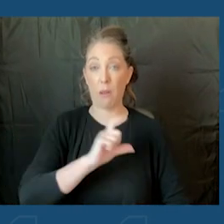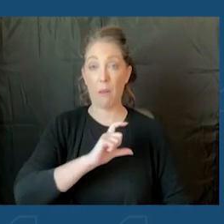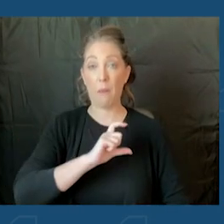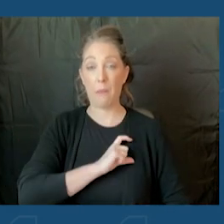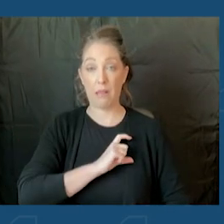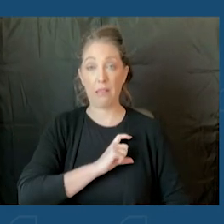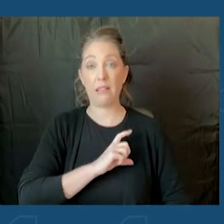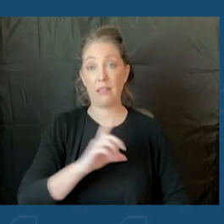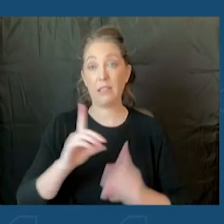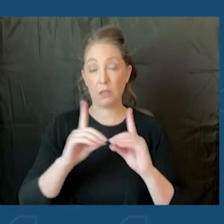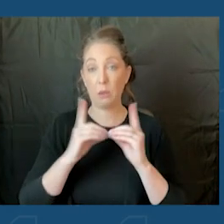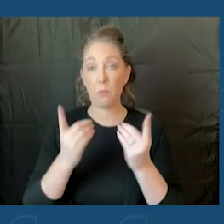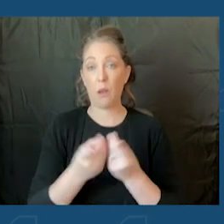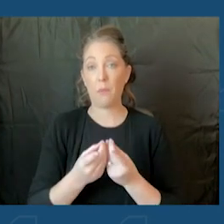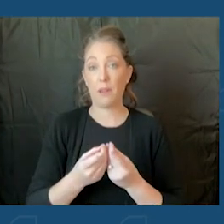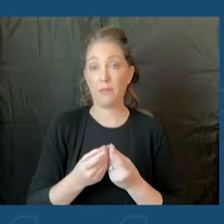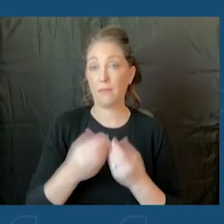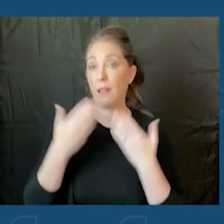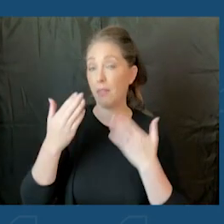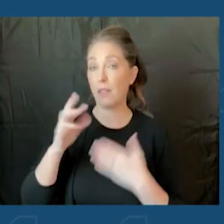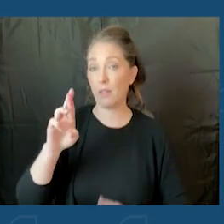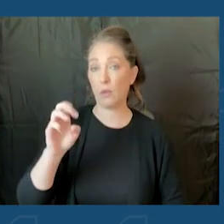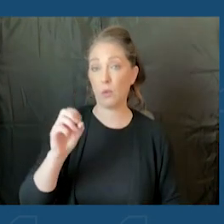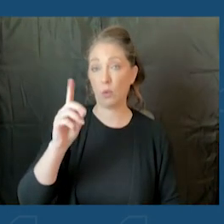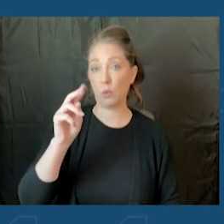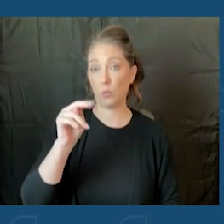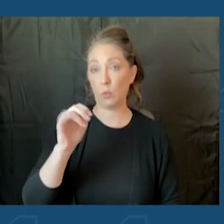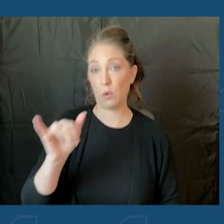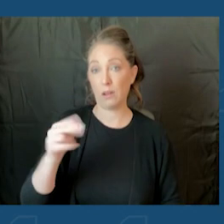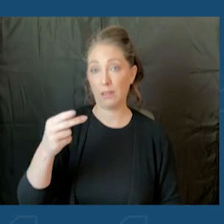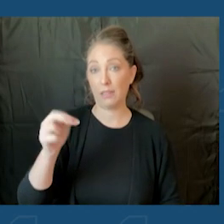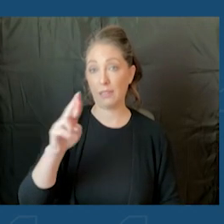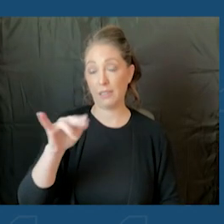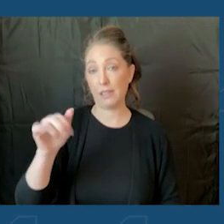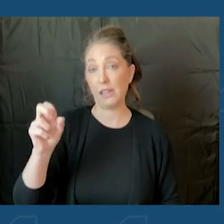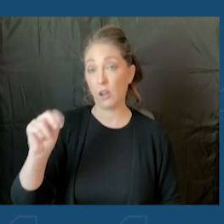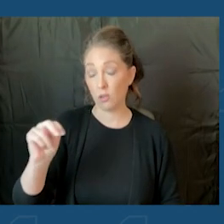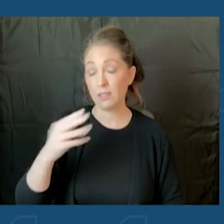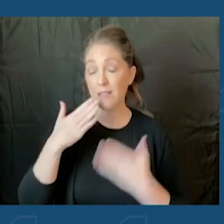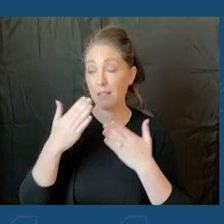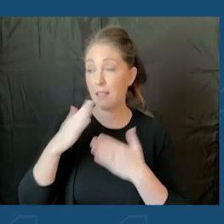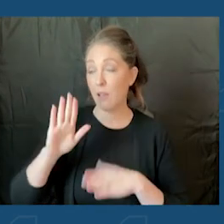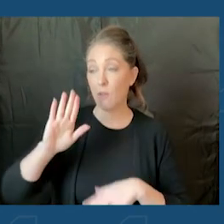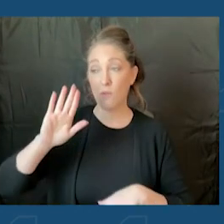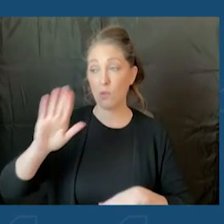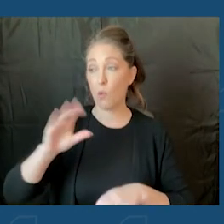Harrison, for what he does day in and day out to protect the people of this great county. So let's give him a round of applause as well.